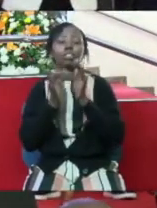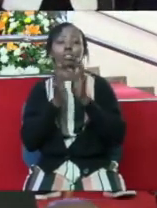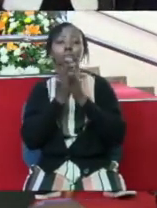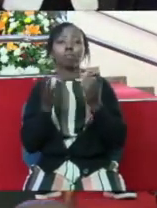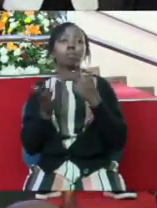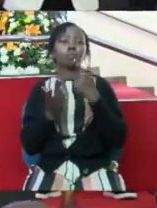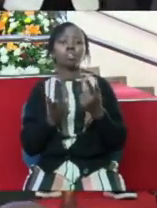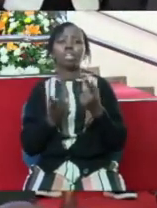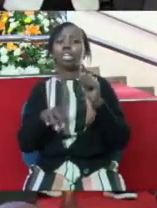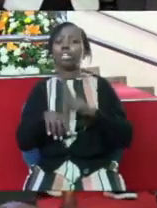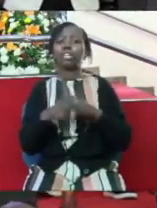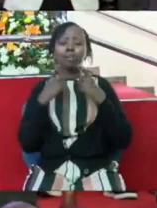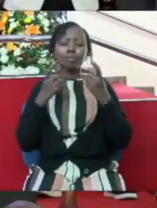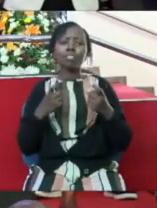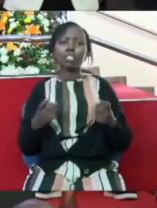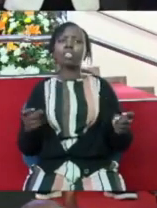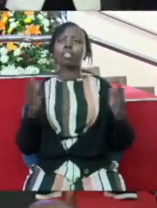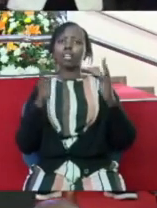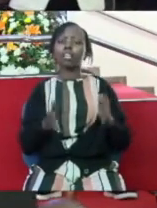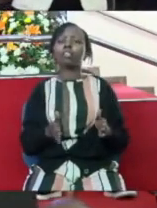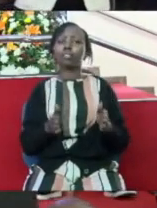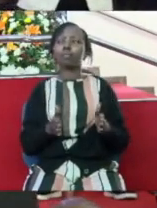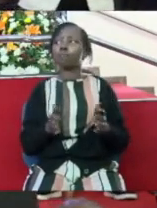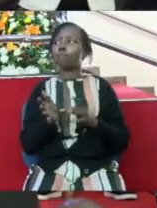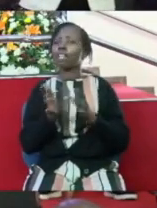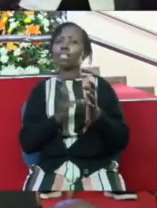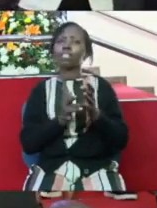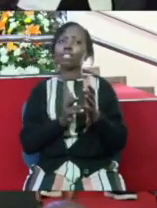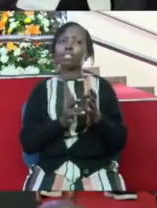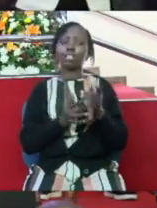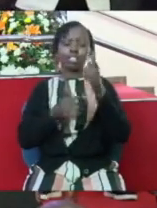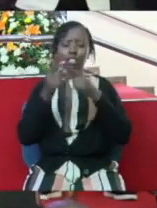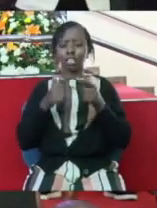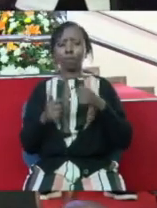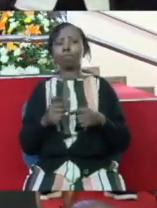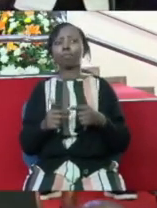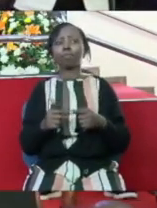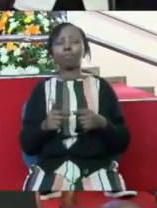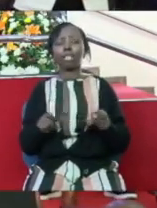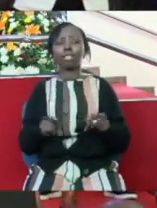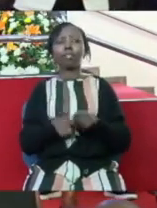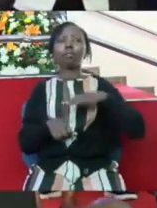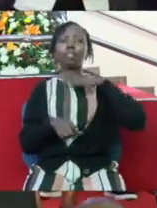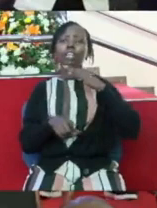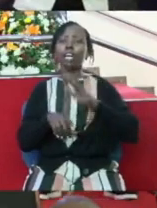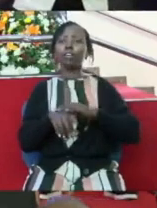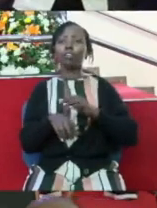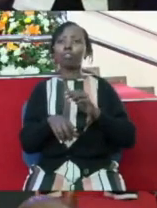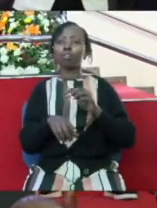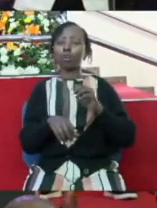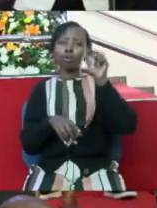were yet sinners, Christ came. Alikuja Yesu. And he died for us on the cross of